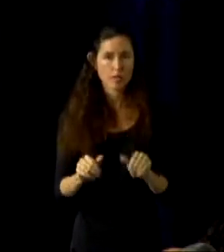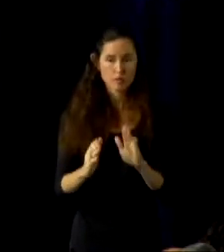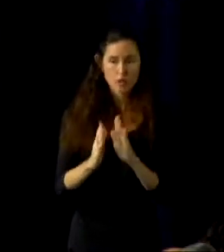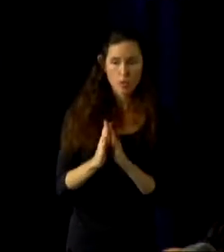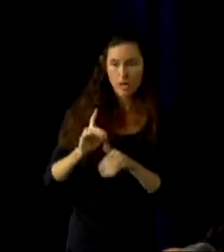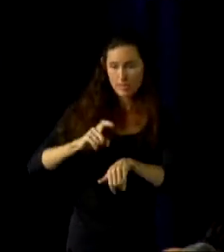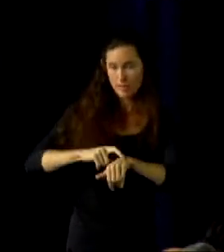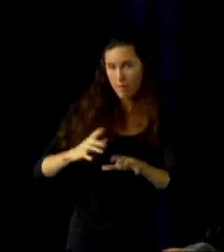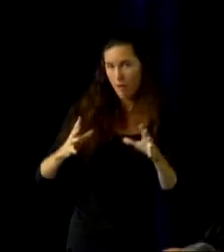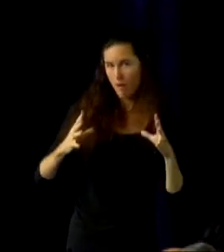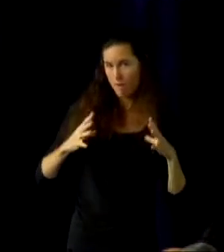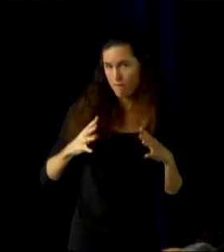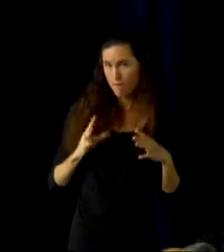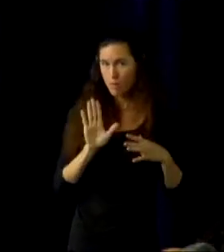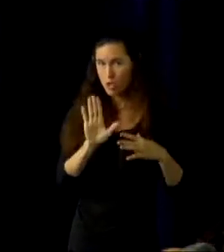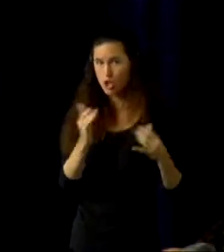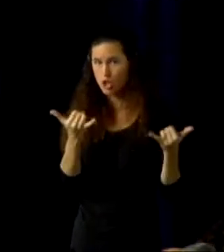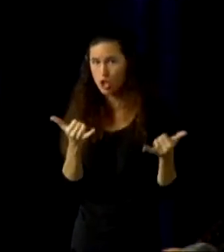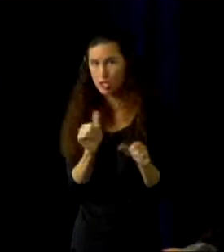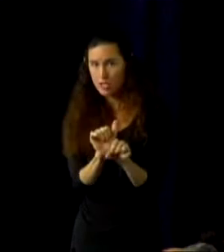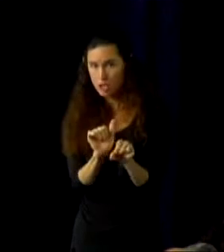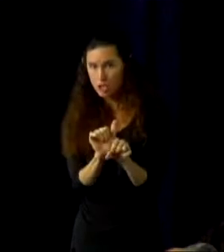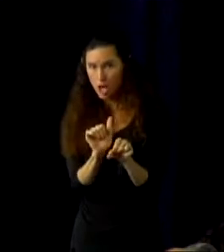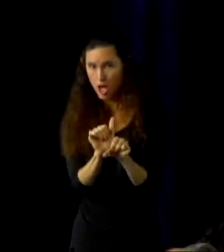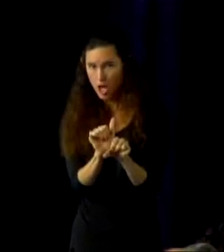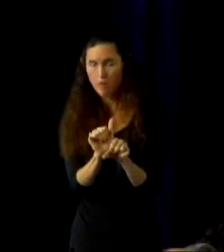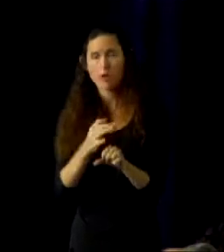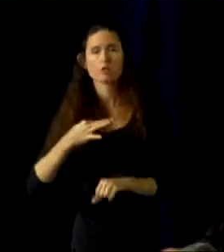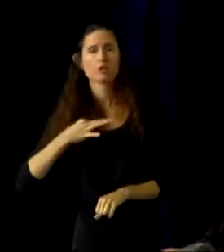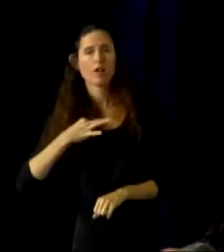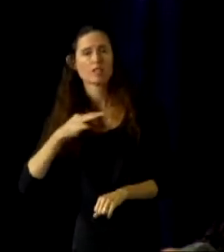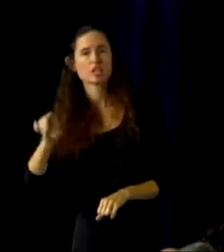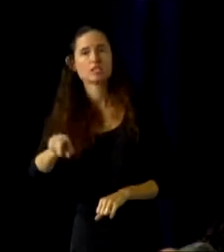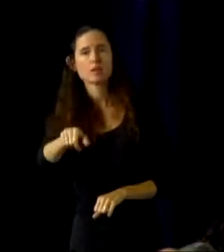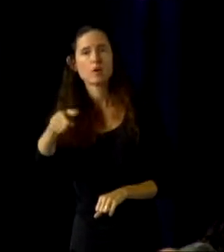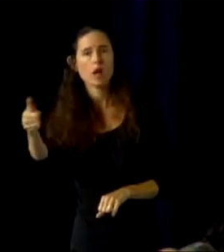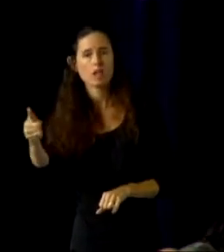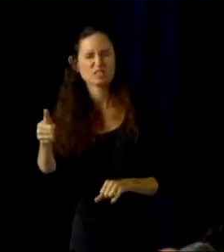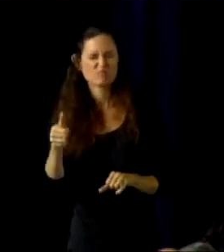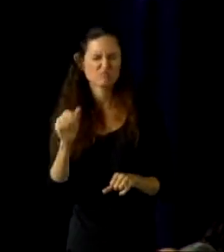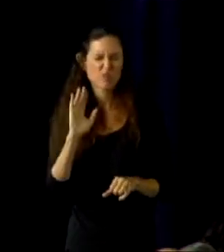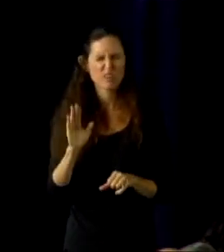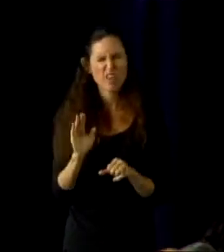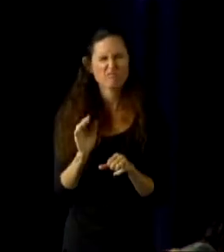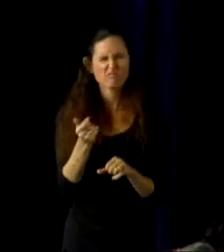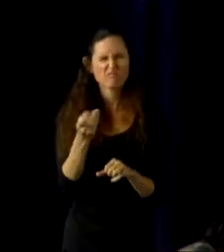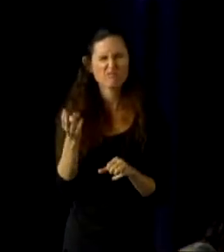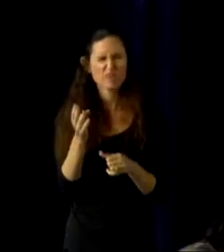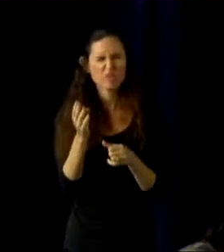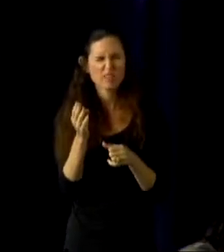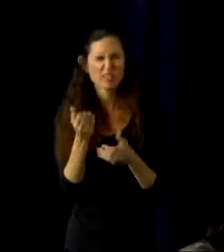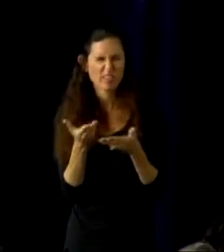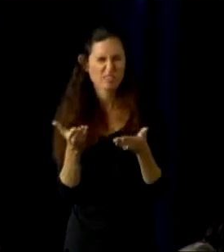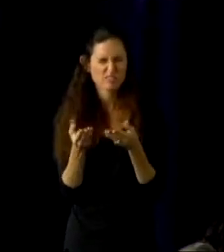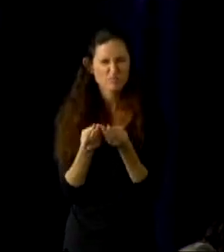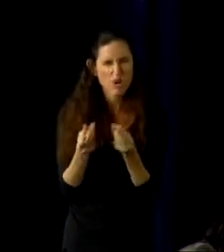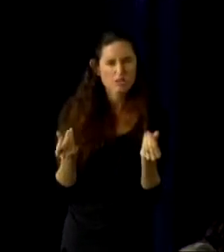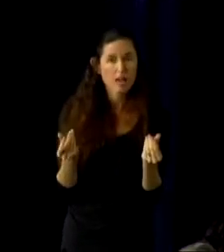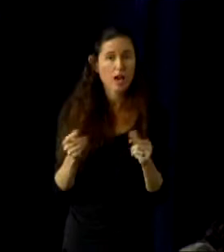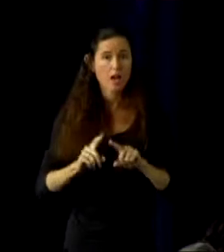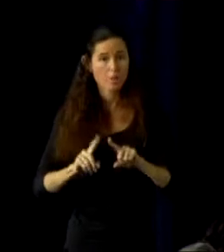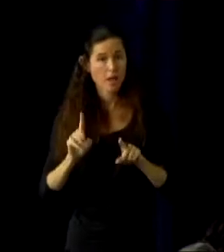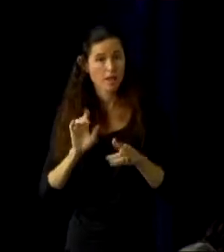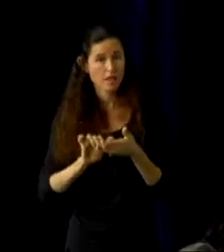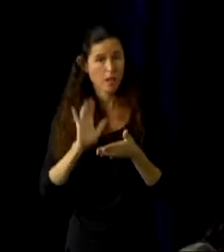off from your current duties to go spend some time volunteering. We're getting the final details worked out, but I think that that will not only